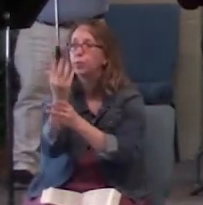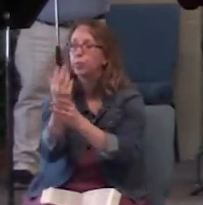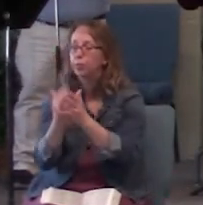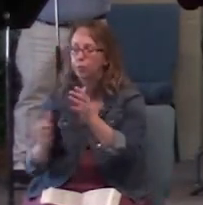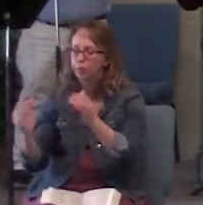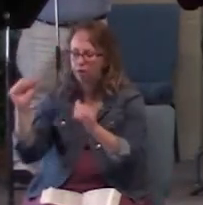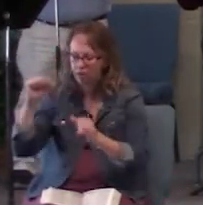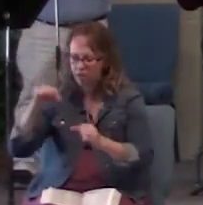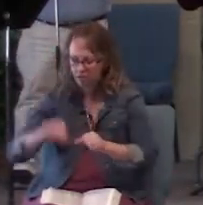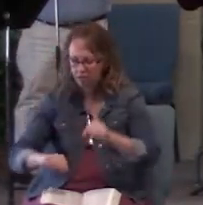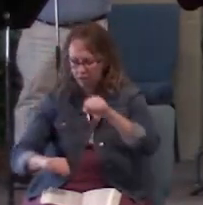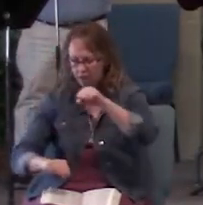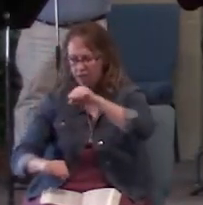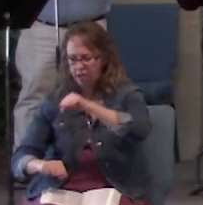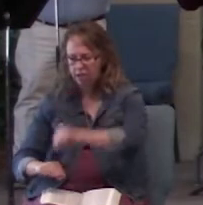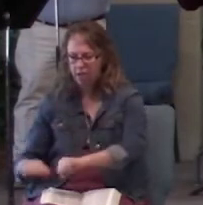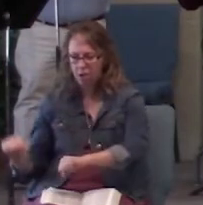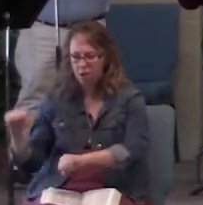the ground.